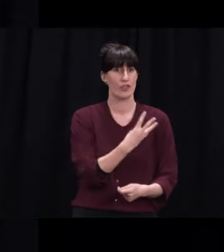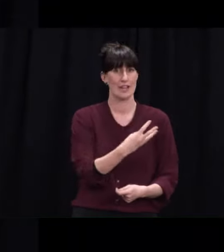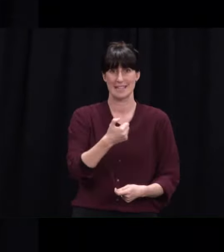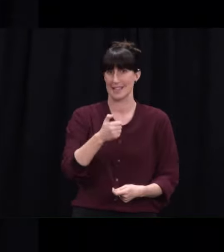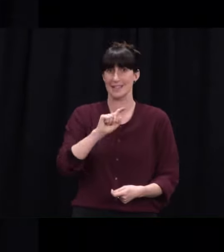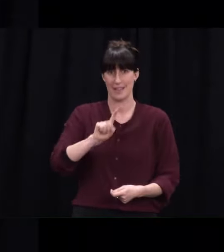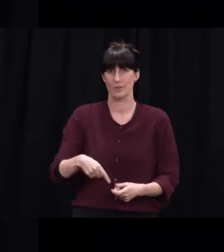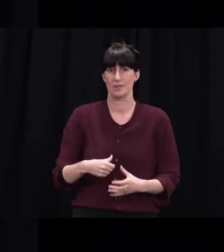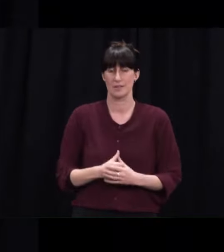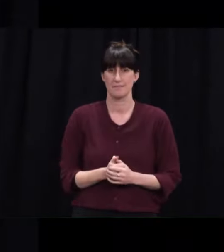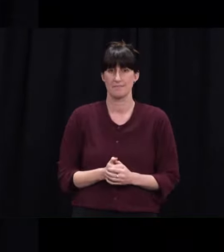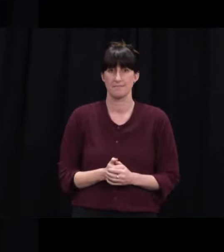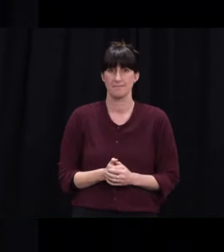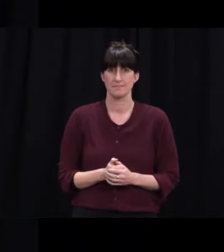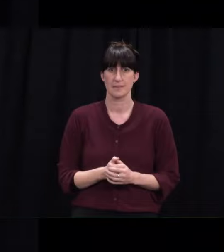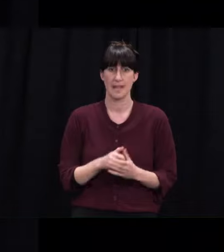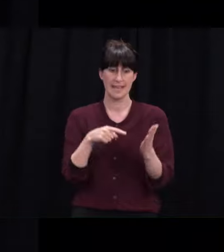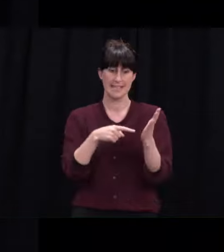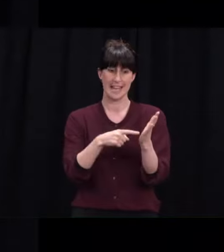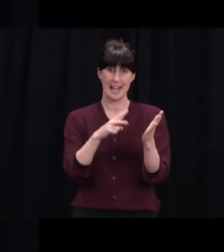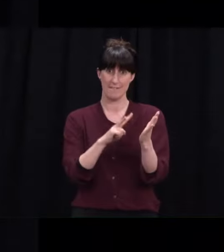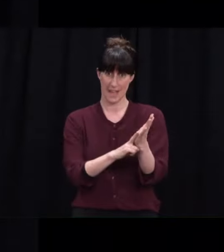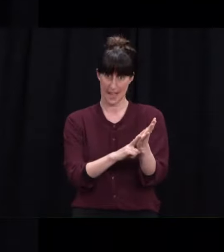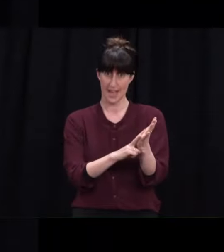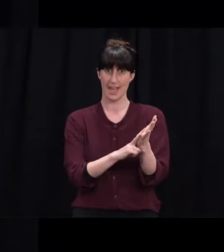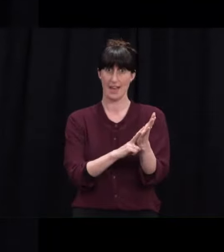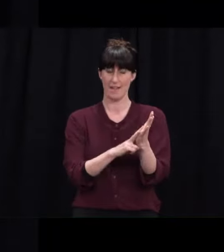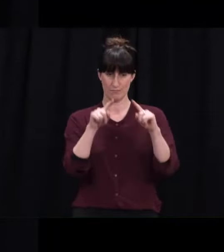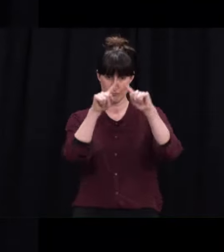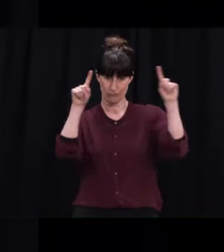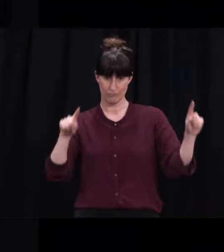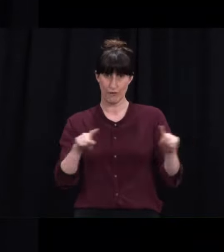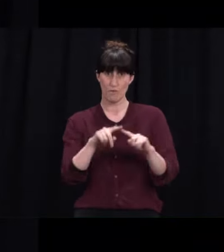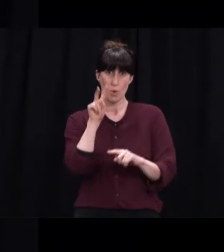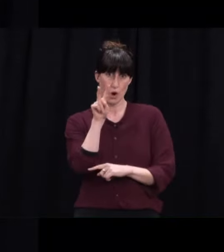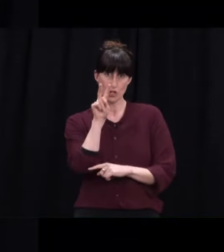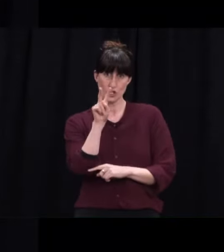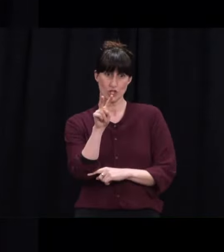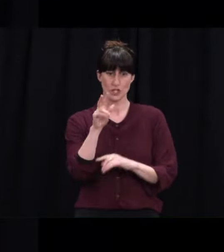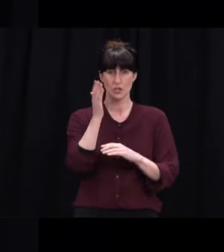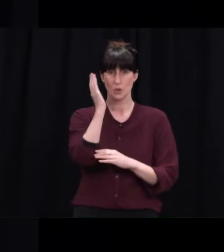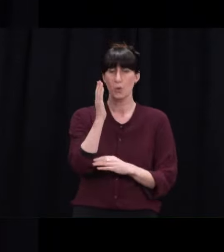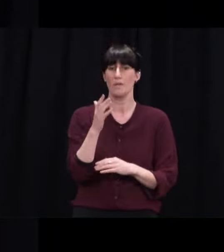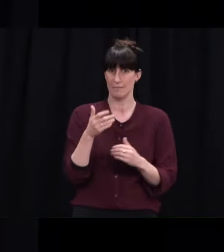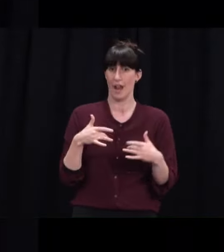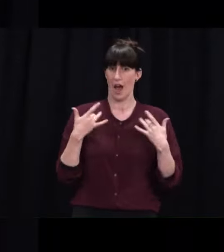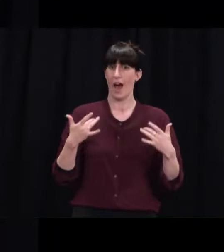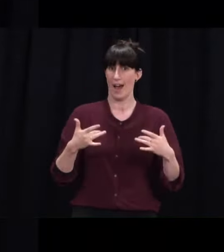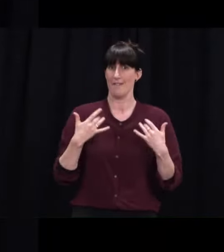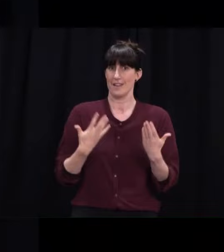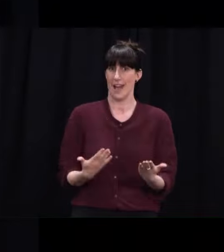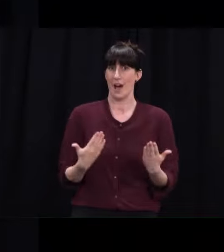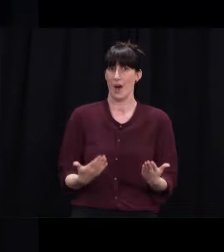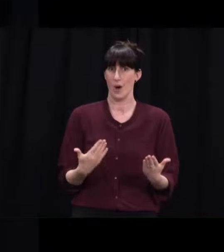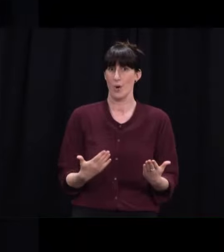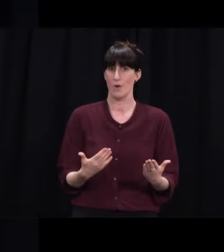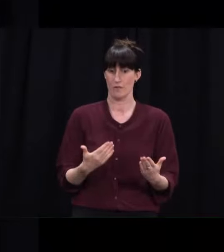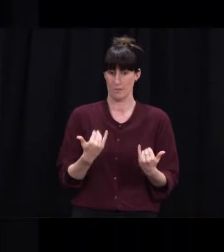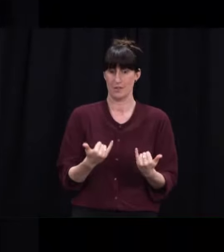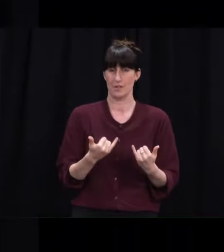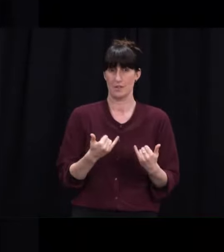Live education TV has been reactivated, both on TVNZ and Māori TV. That comes on stream from